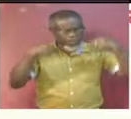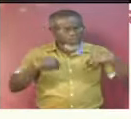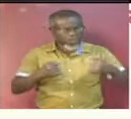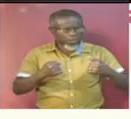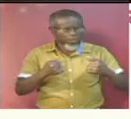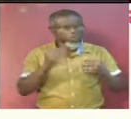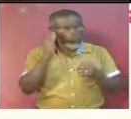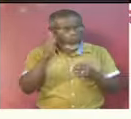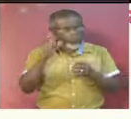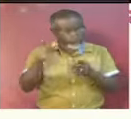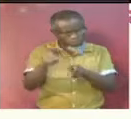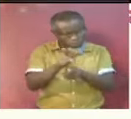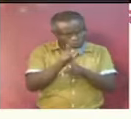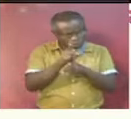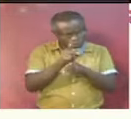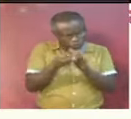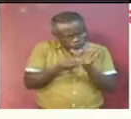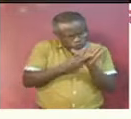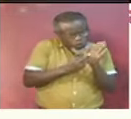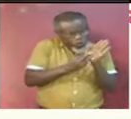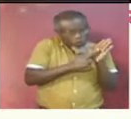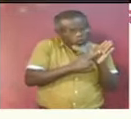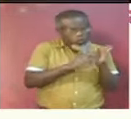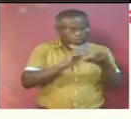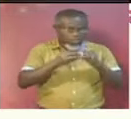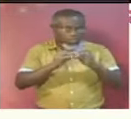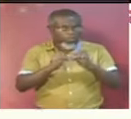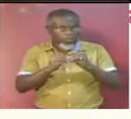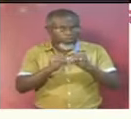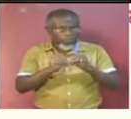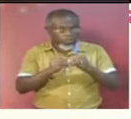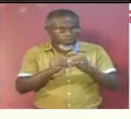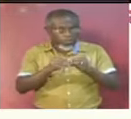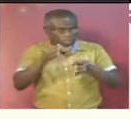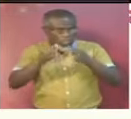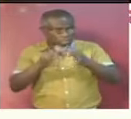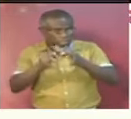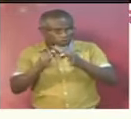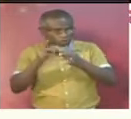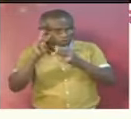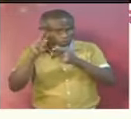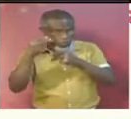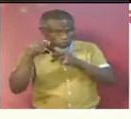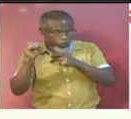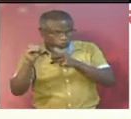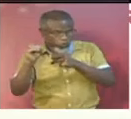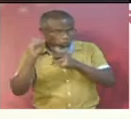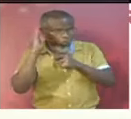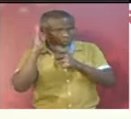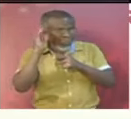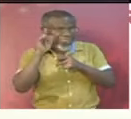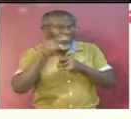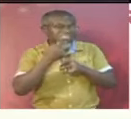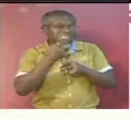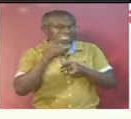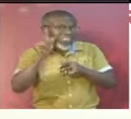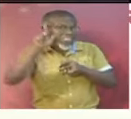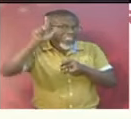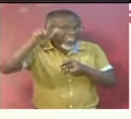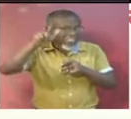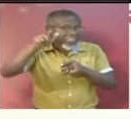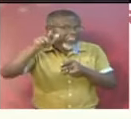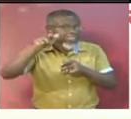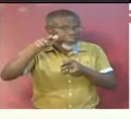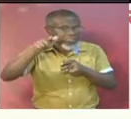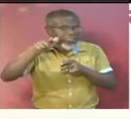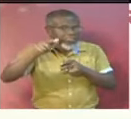the recommendation from the WHO level becomes a recommendation for additional vaccinations within a